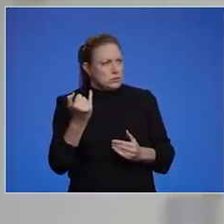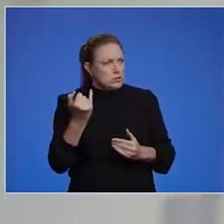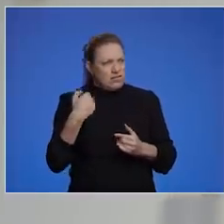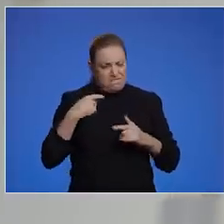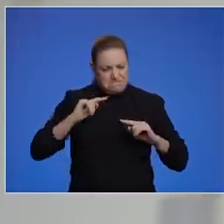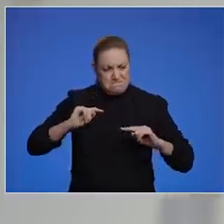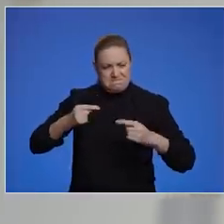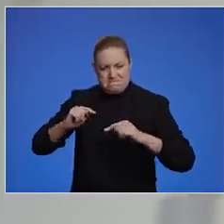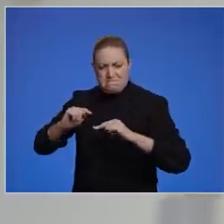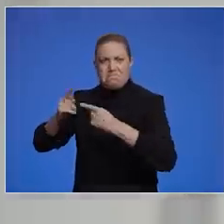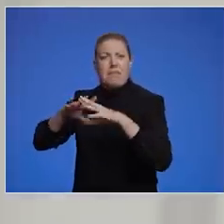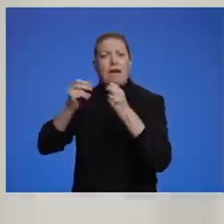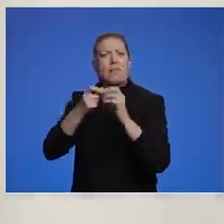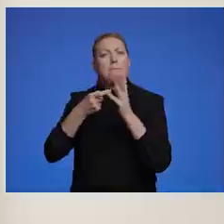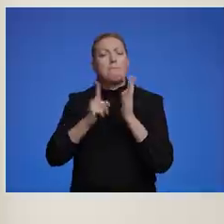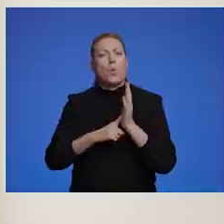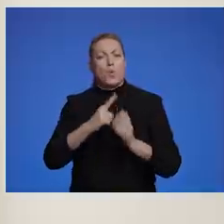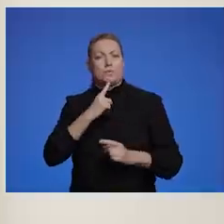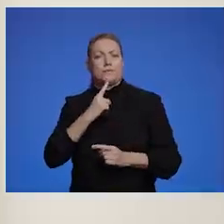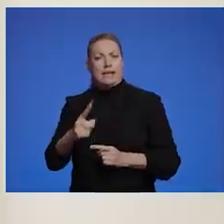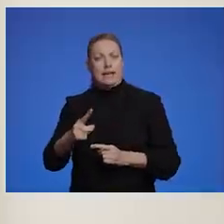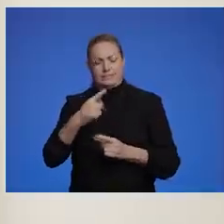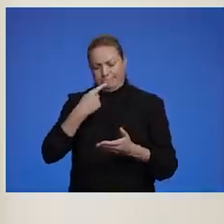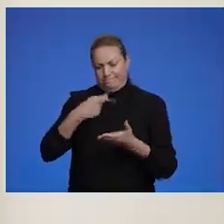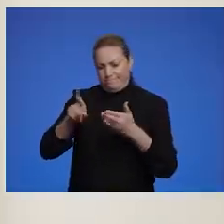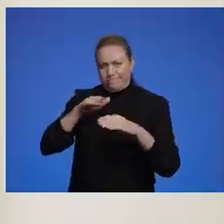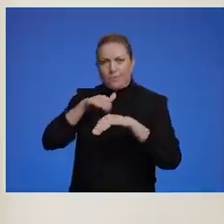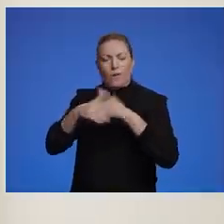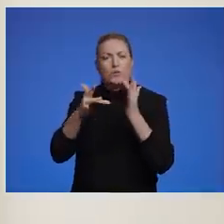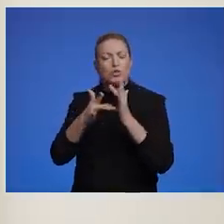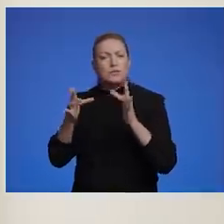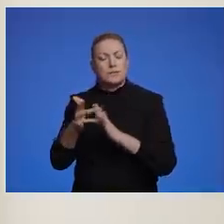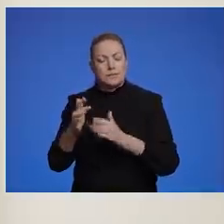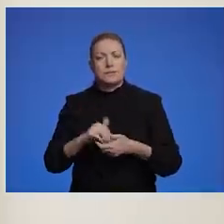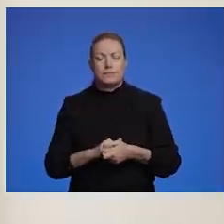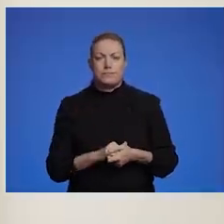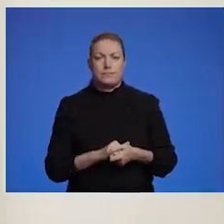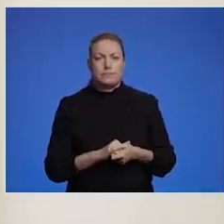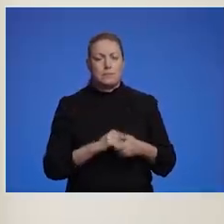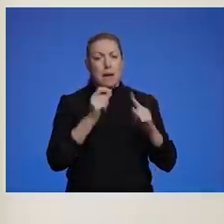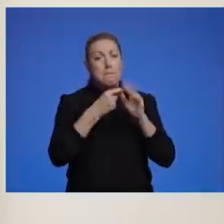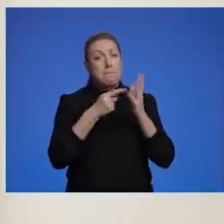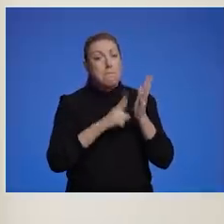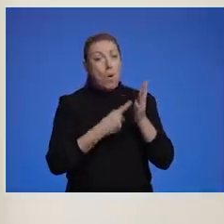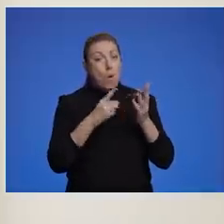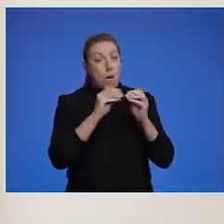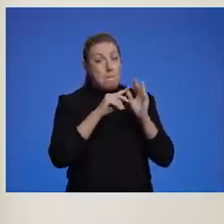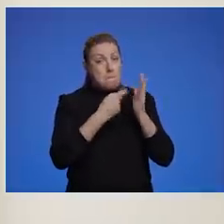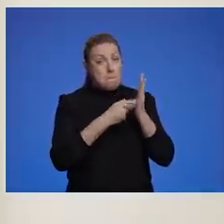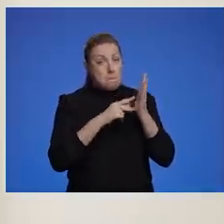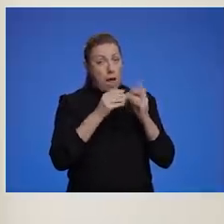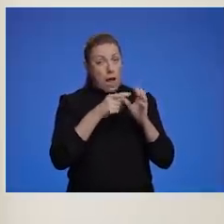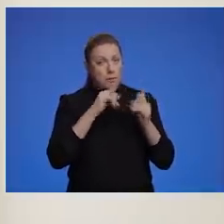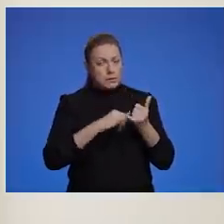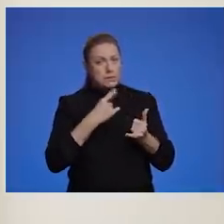contradicted everything Paul said. Then Paul and Barnabas spoke out boldly. We had to proclaim the word